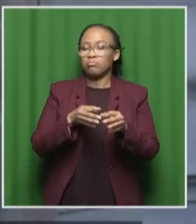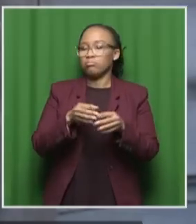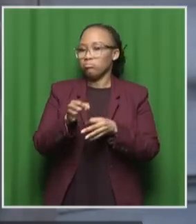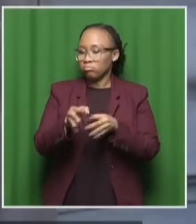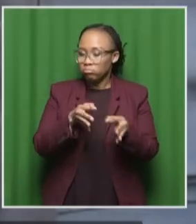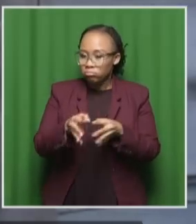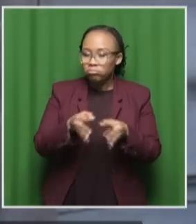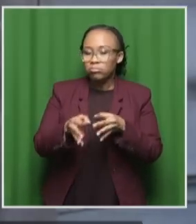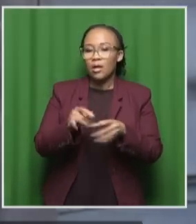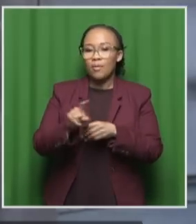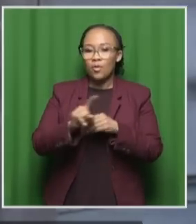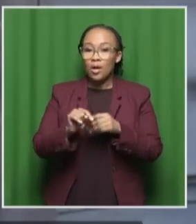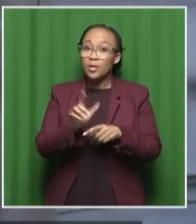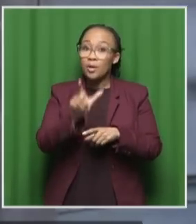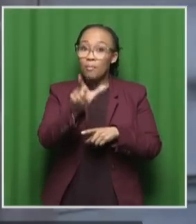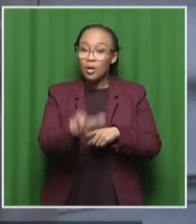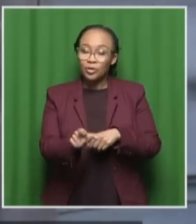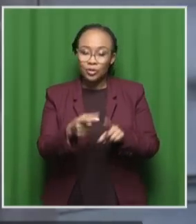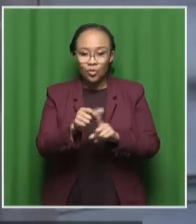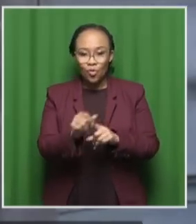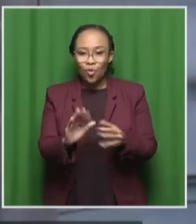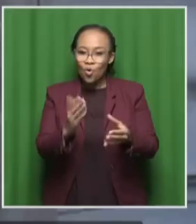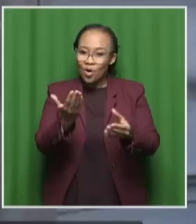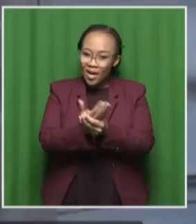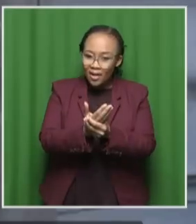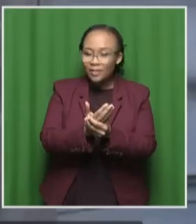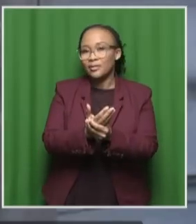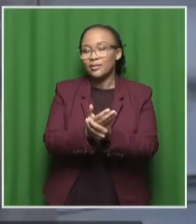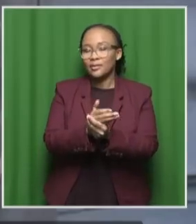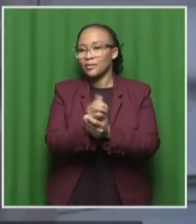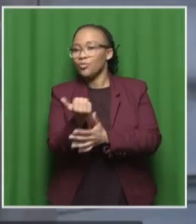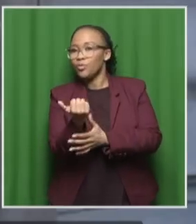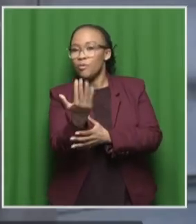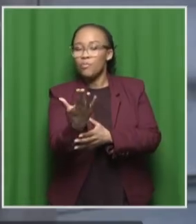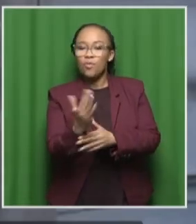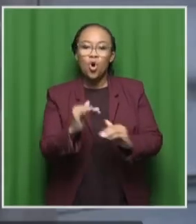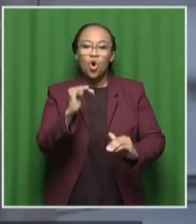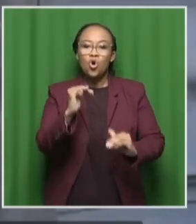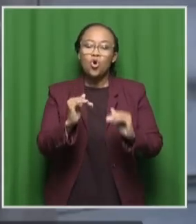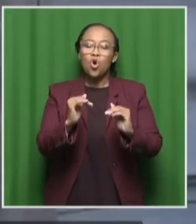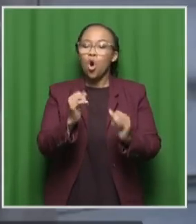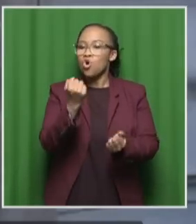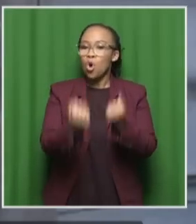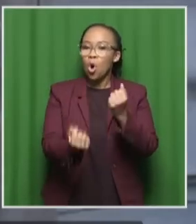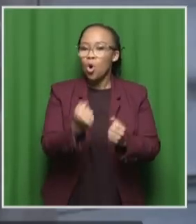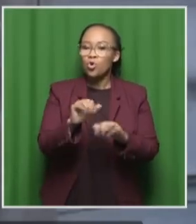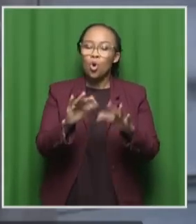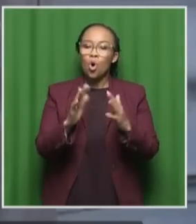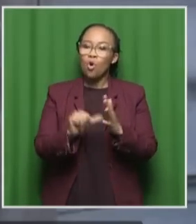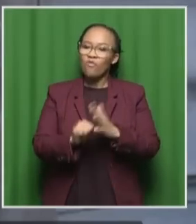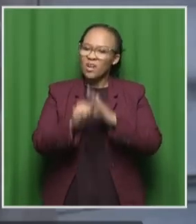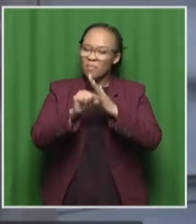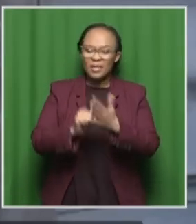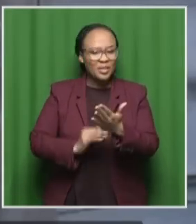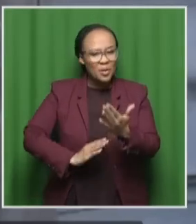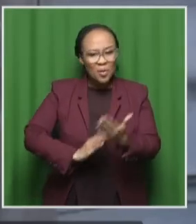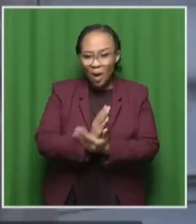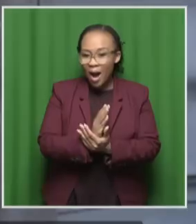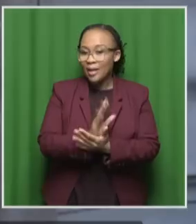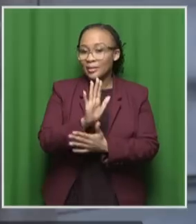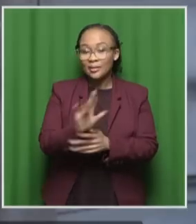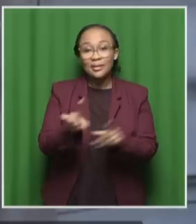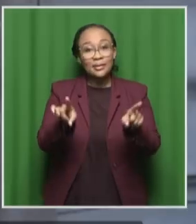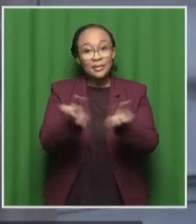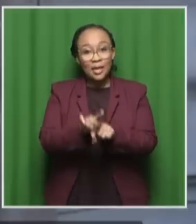may bring a case that is centered on the constitutional or asserts fundamental rights, and it protects them from that